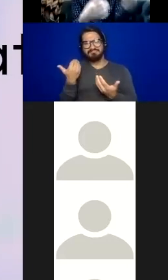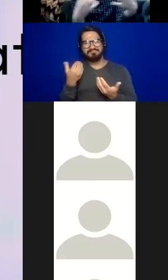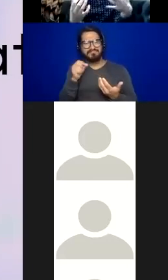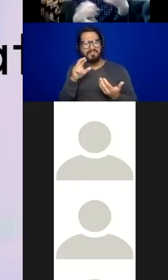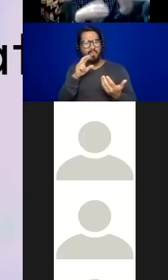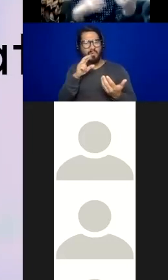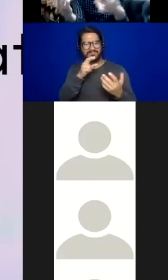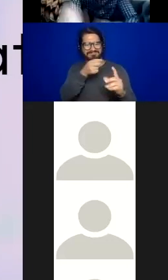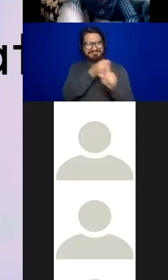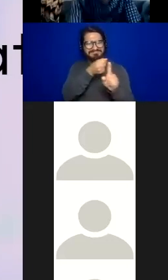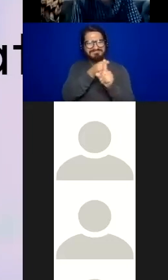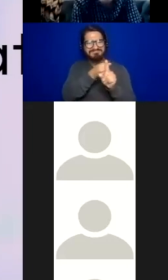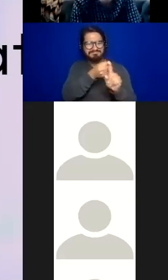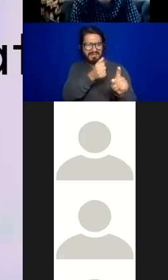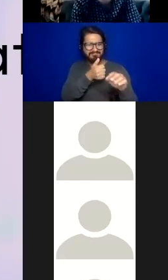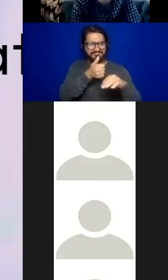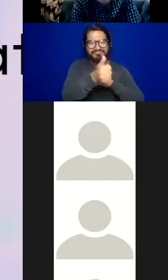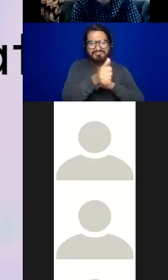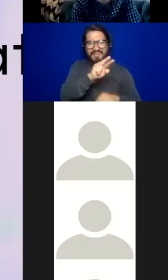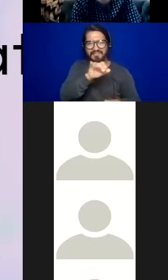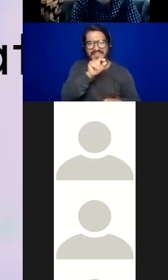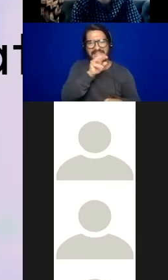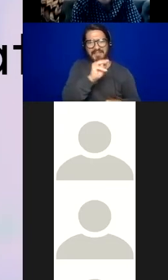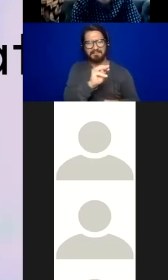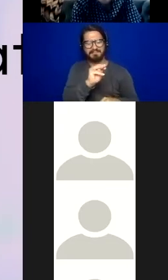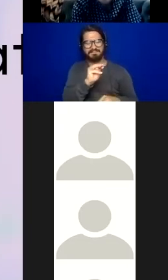think is really damaging.